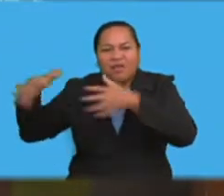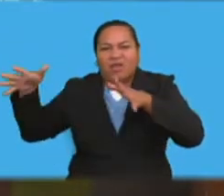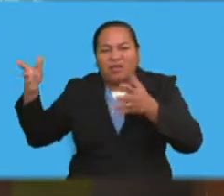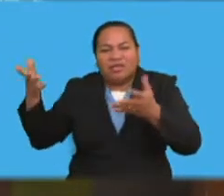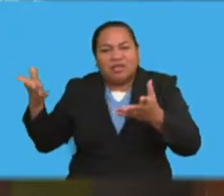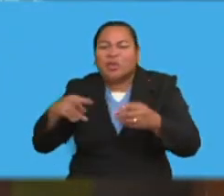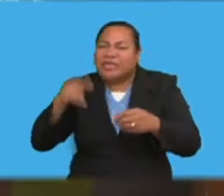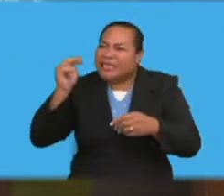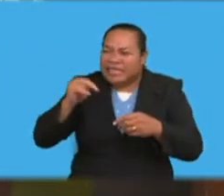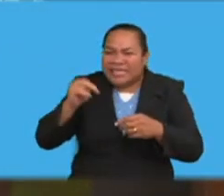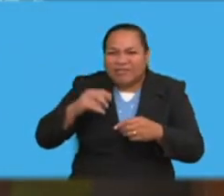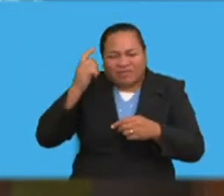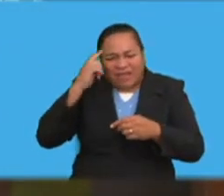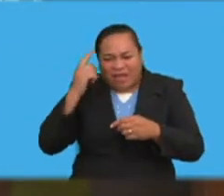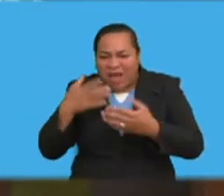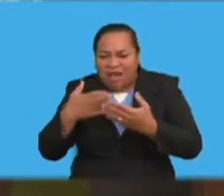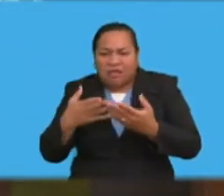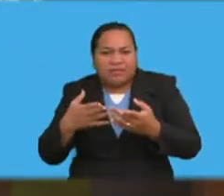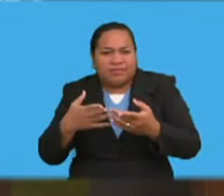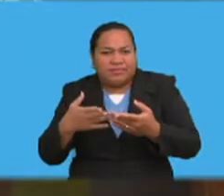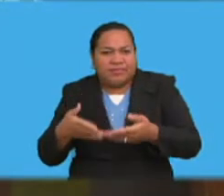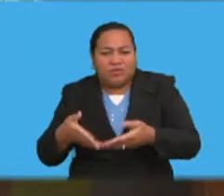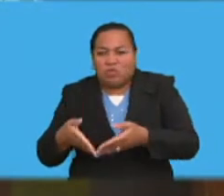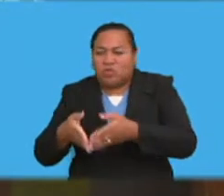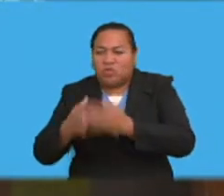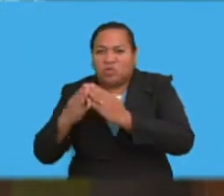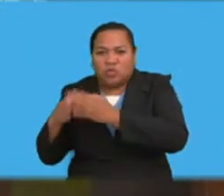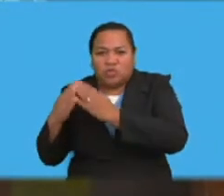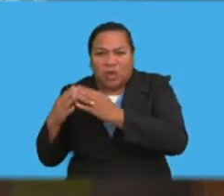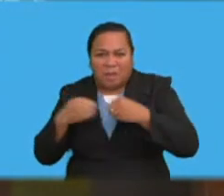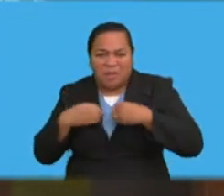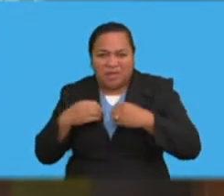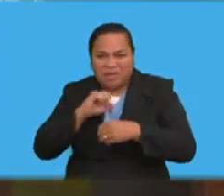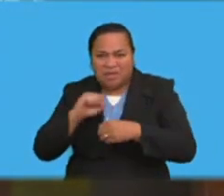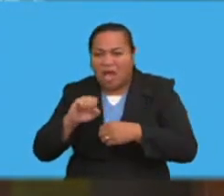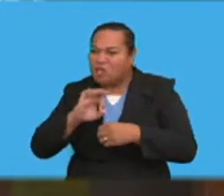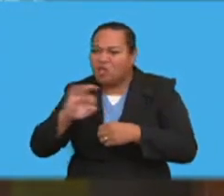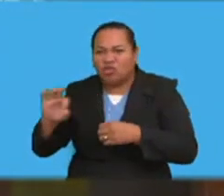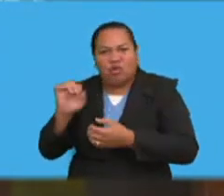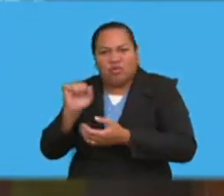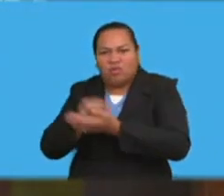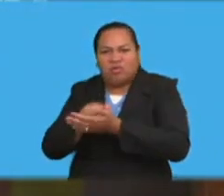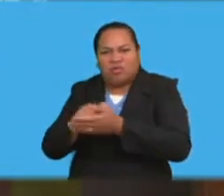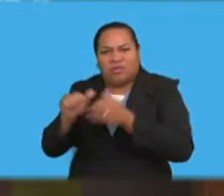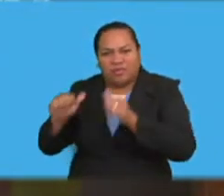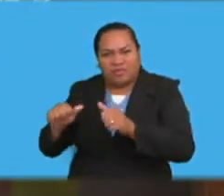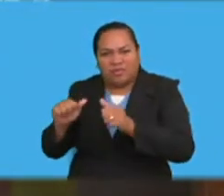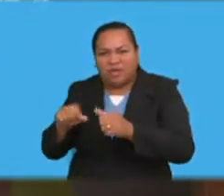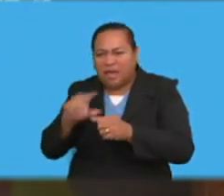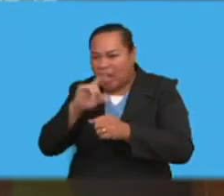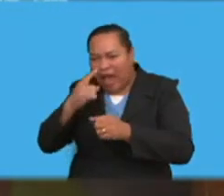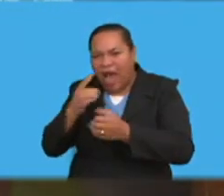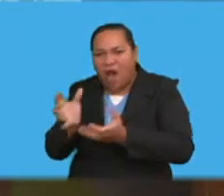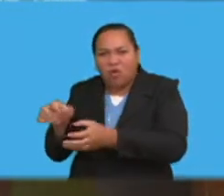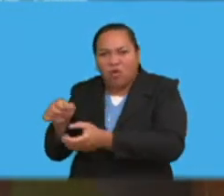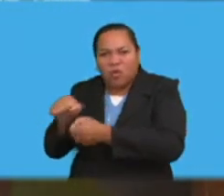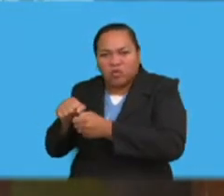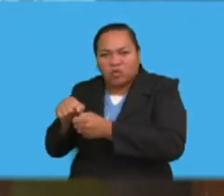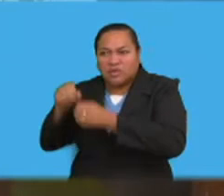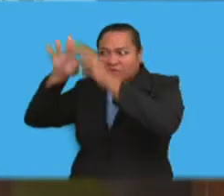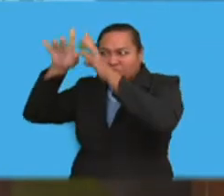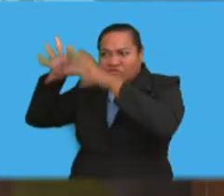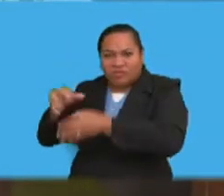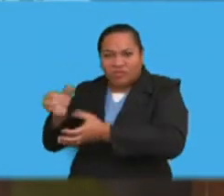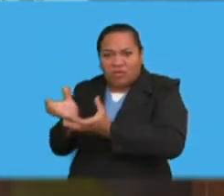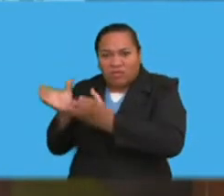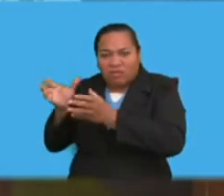commercial or construction or industrial areas, which does not provide for absorption of rainfall water. Some of the major